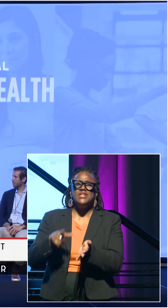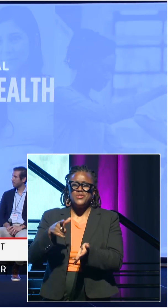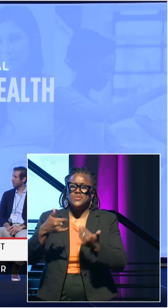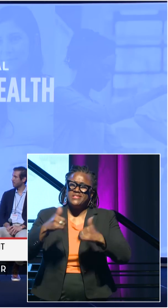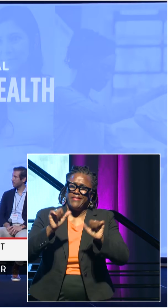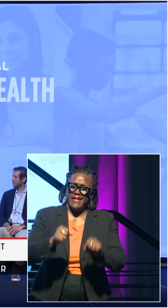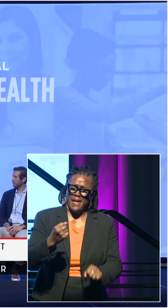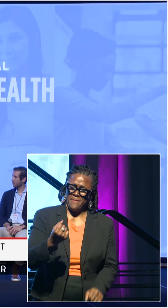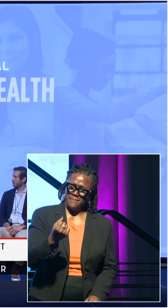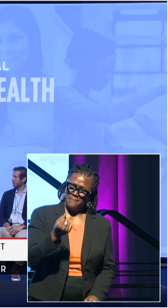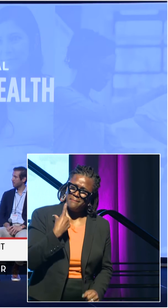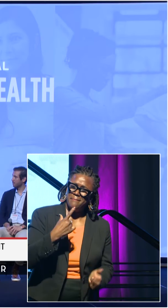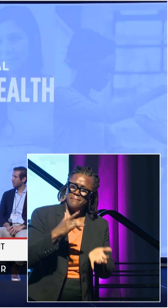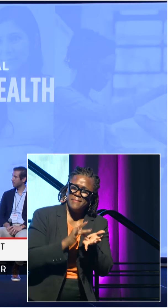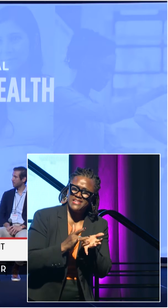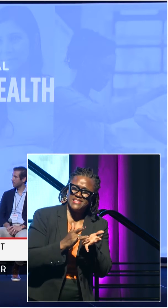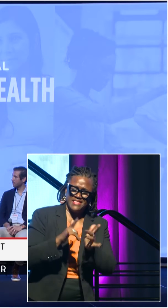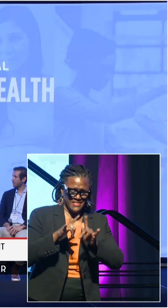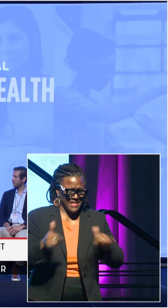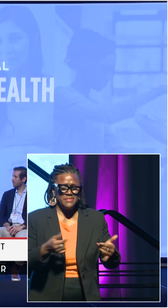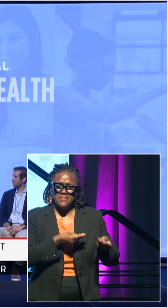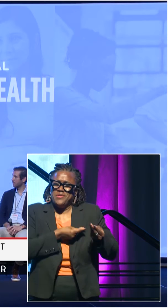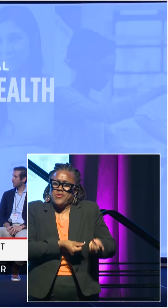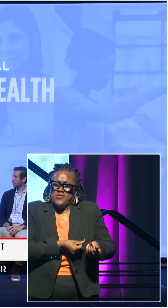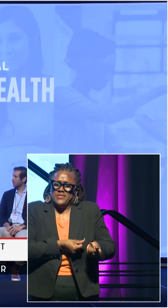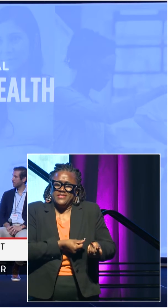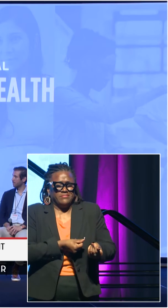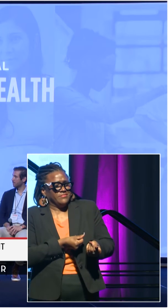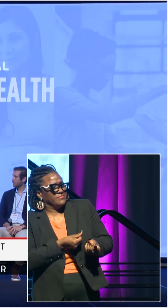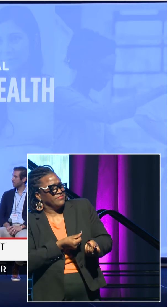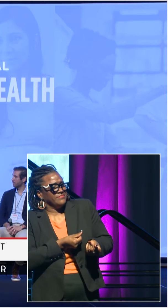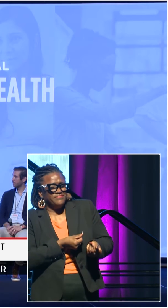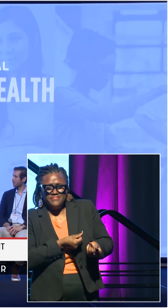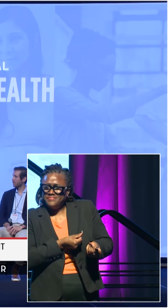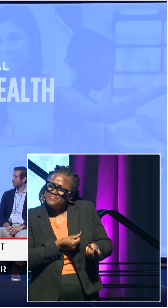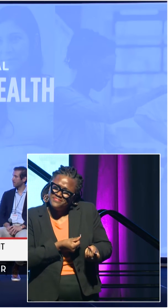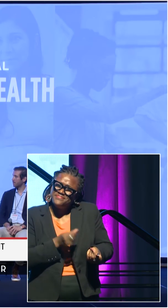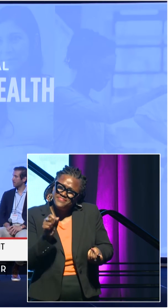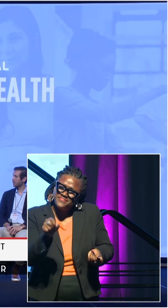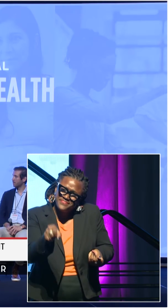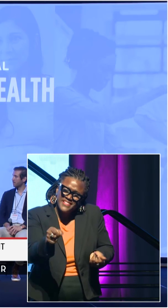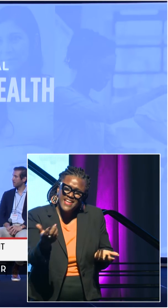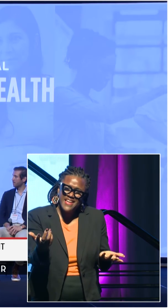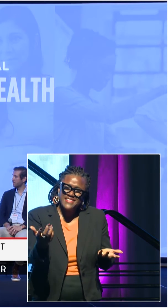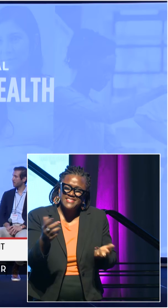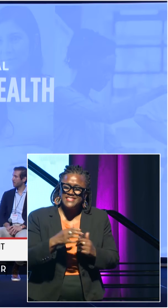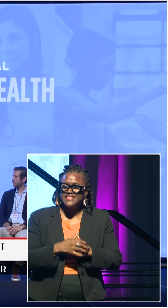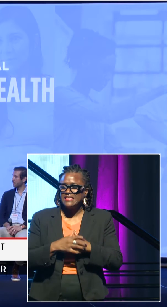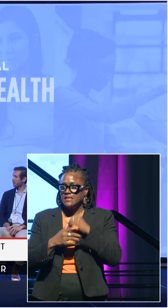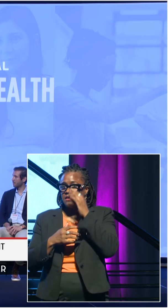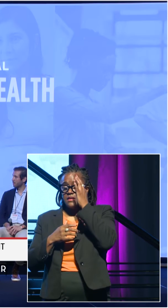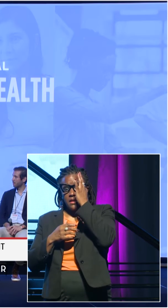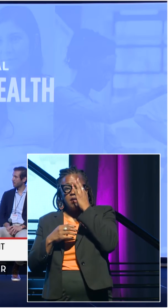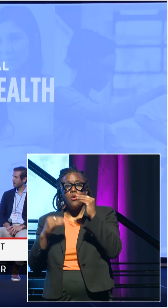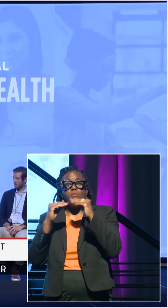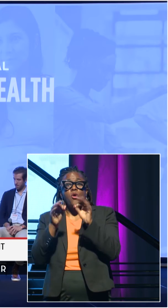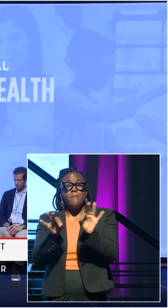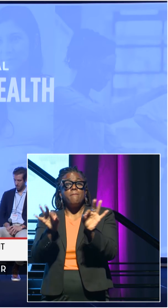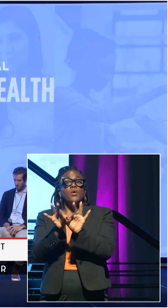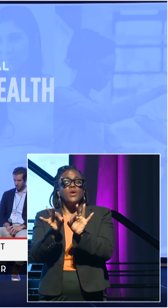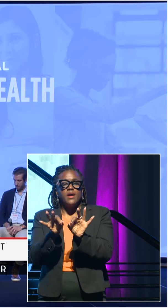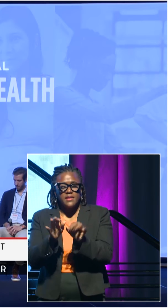take medication while you're, I think one of the people before said this, while you're breastfeeding. More